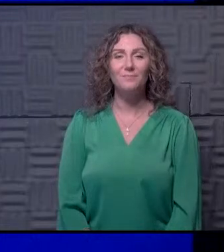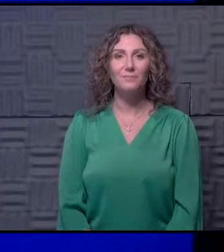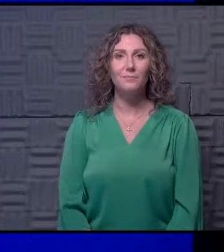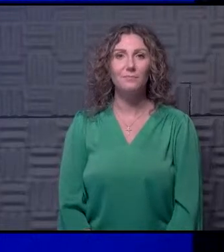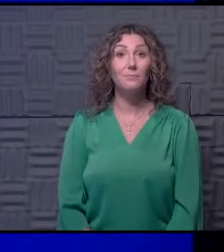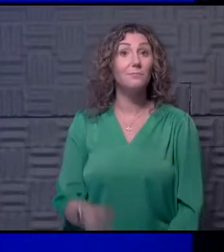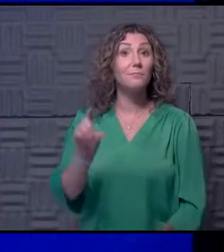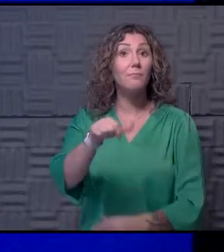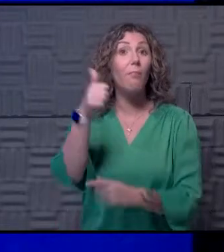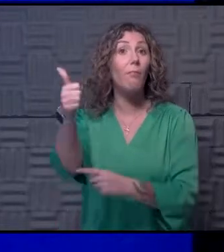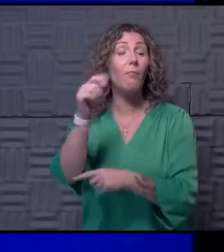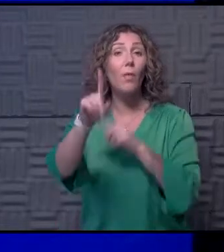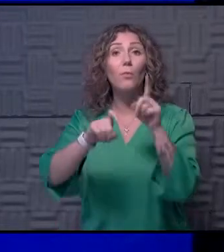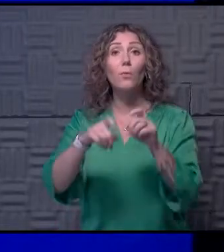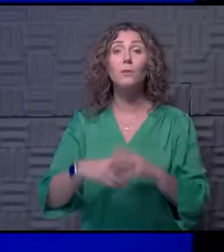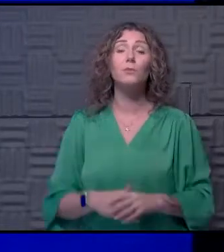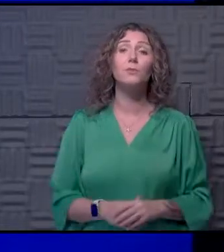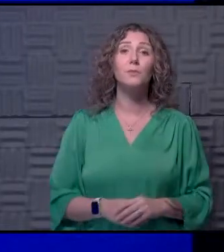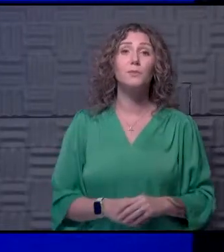Other questions?